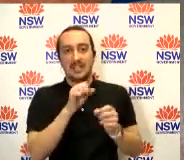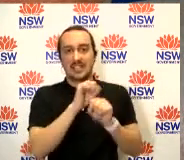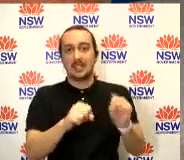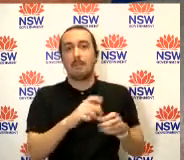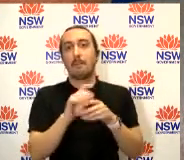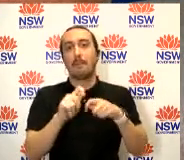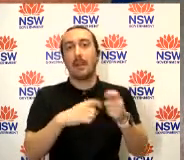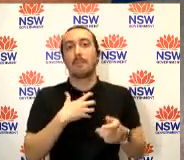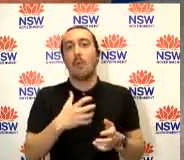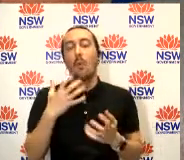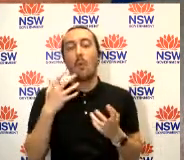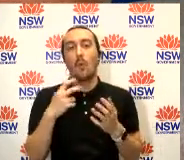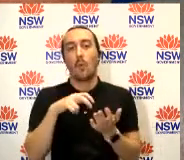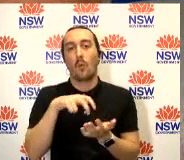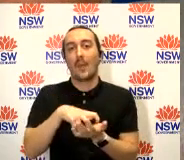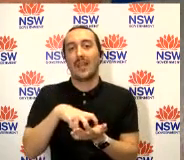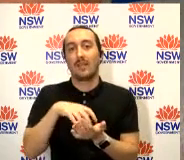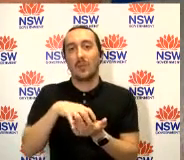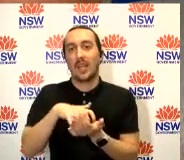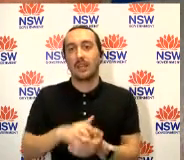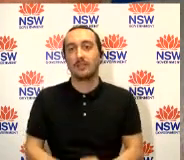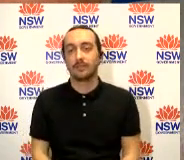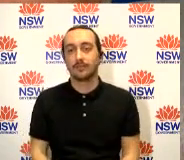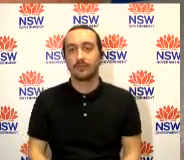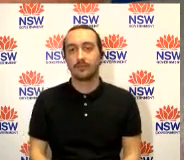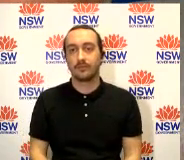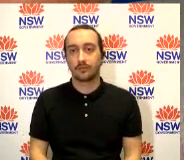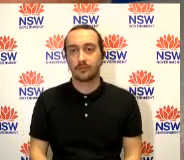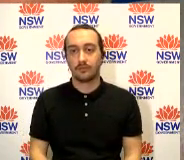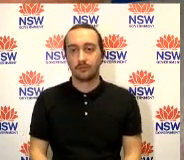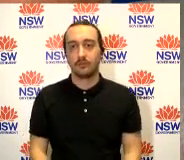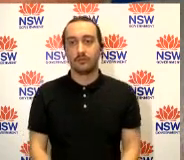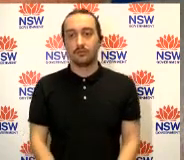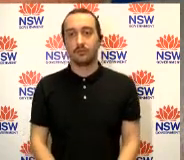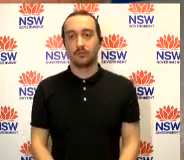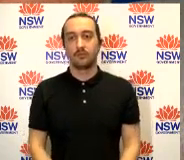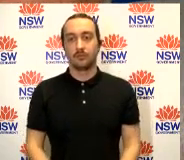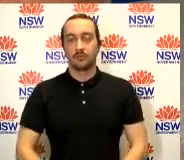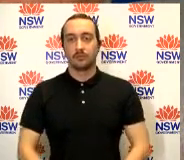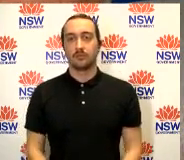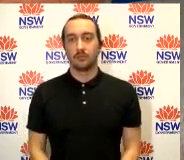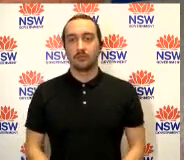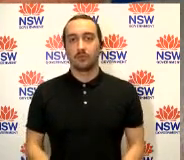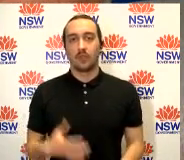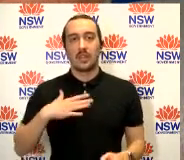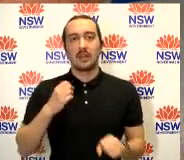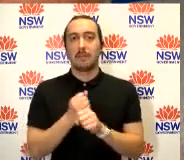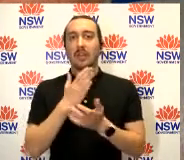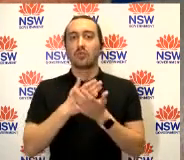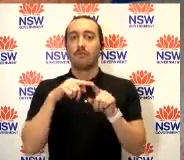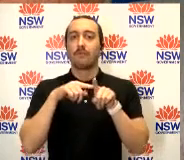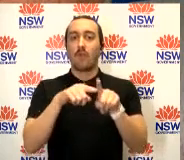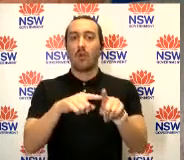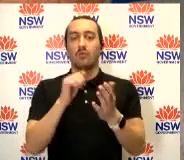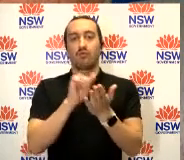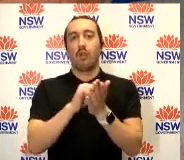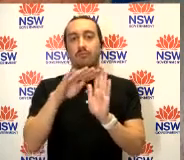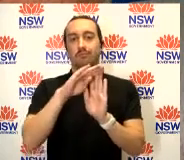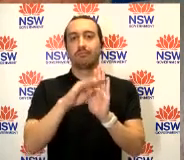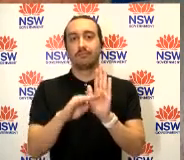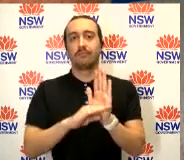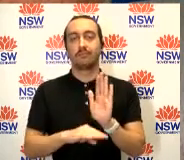is more, if it's purchased in Australia, making sure that it complies to the relevant standard as well, because those standards obviously will have the test parameters in